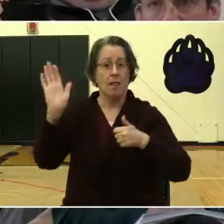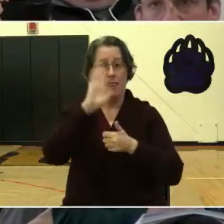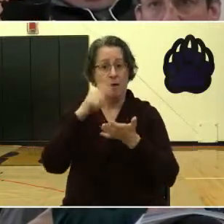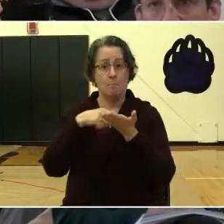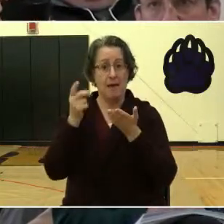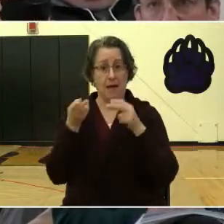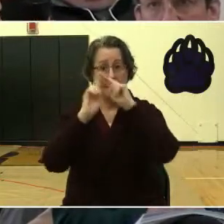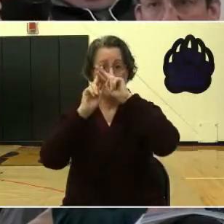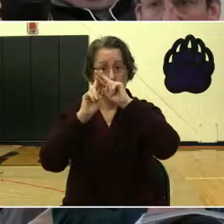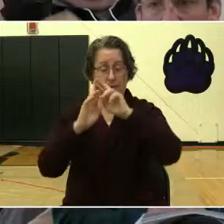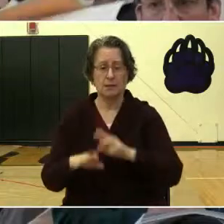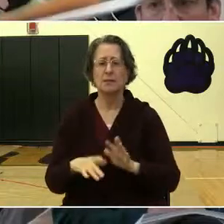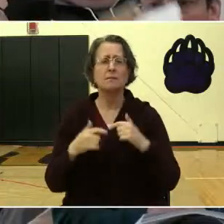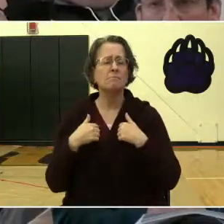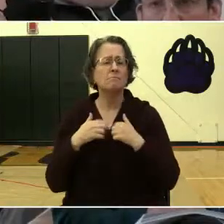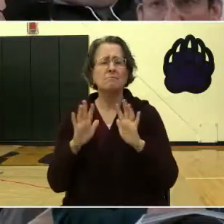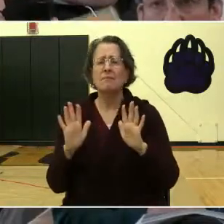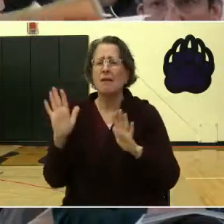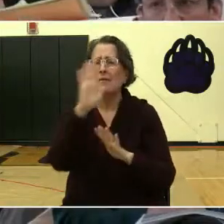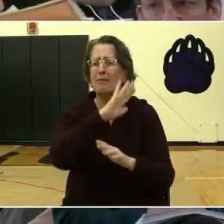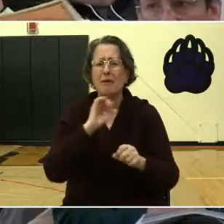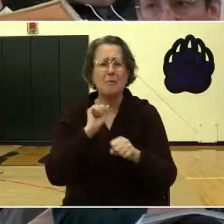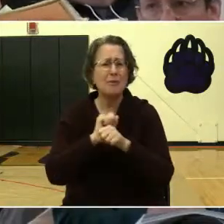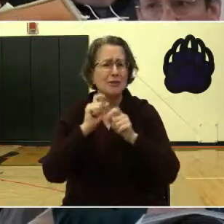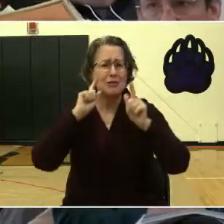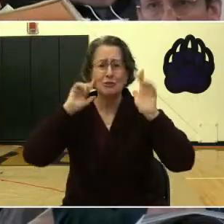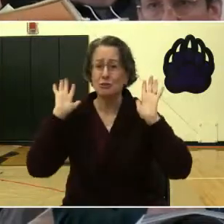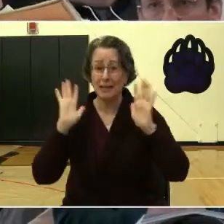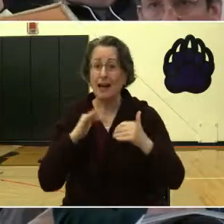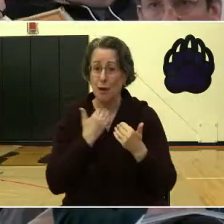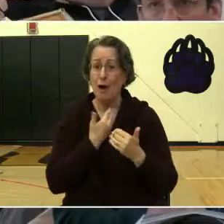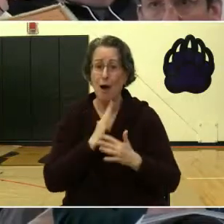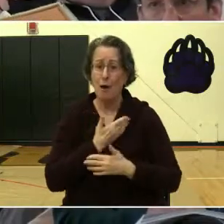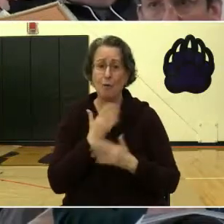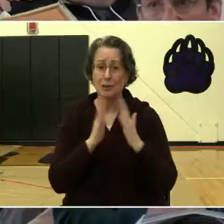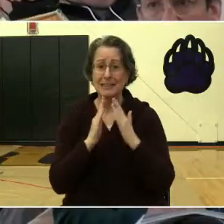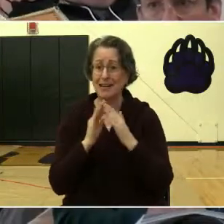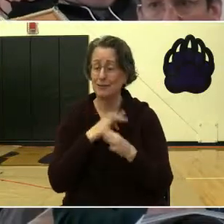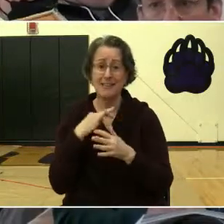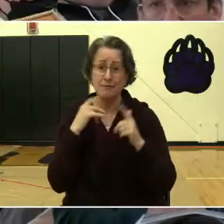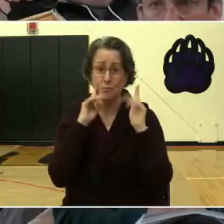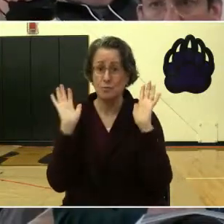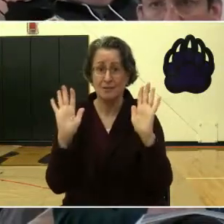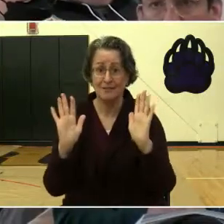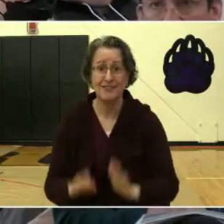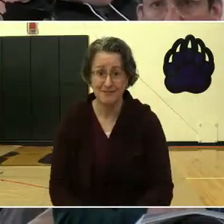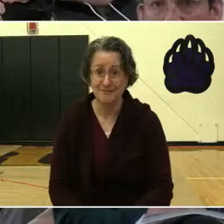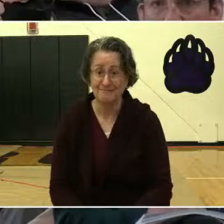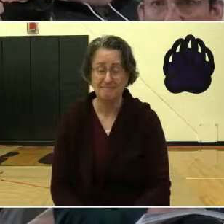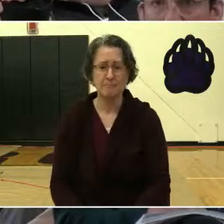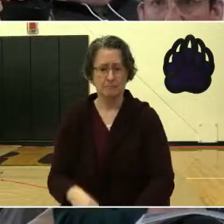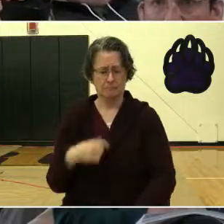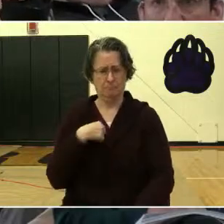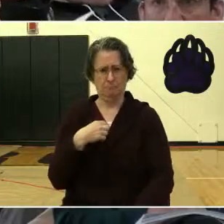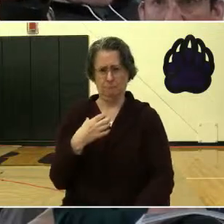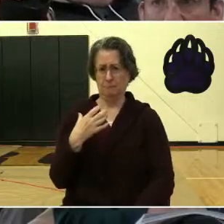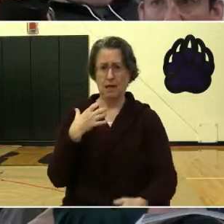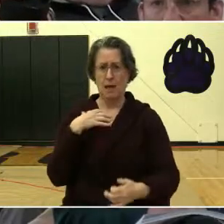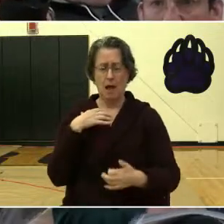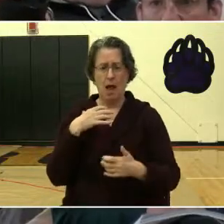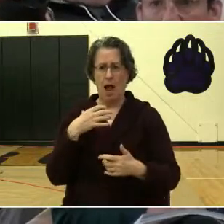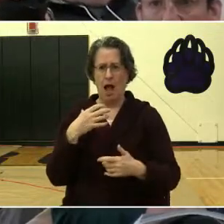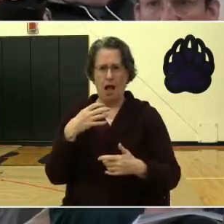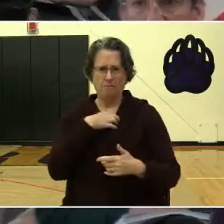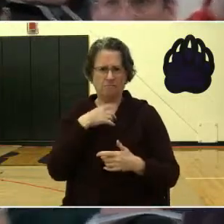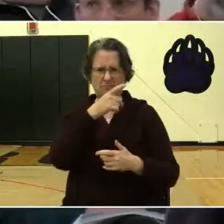about the department heads all around our town staff is wonderful so my objection is not personal to